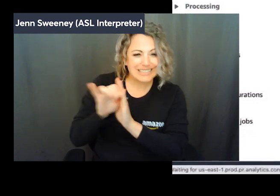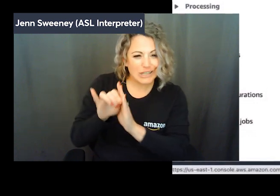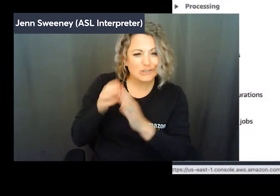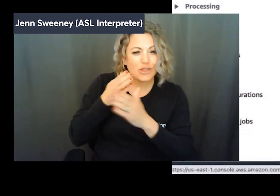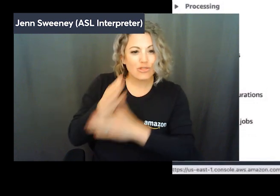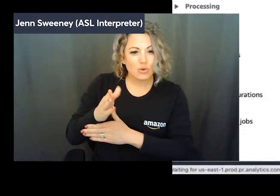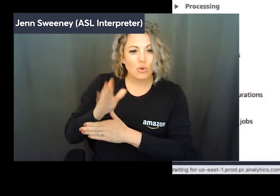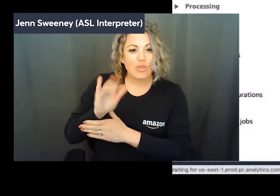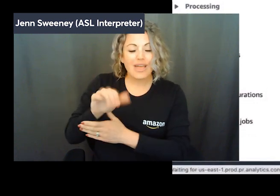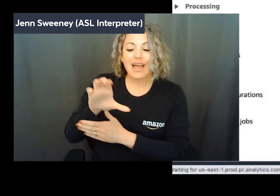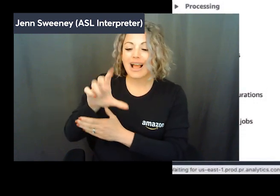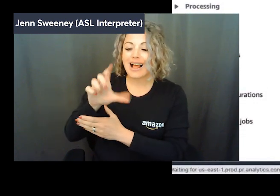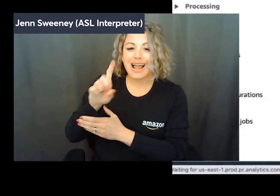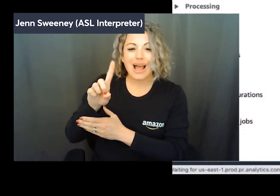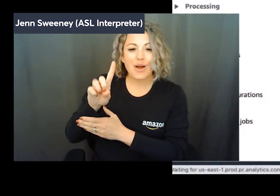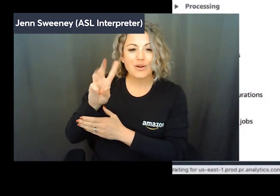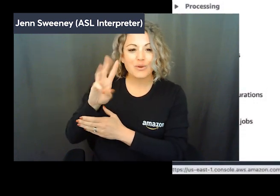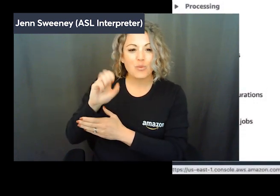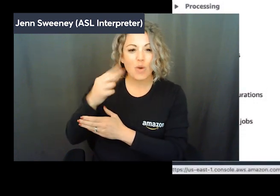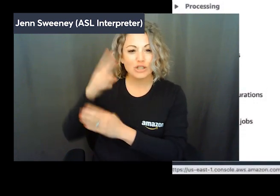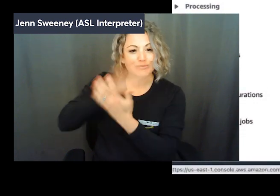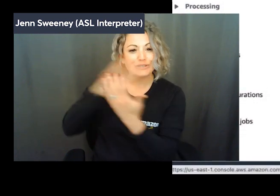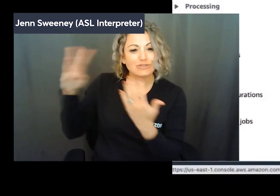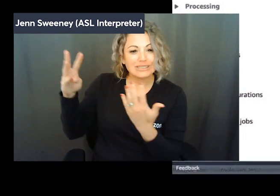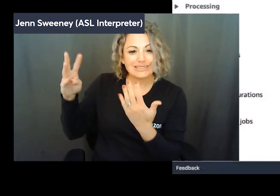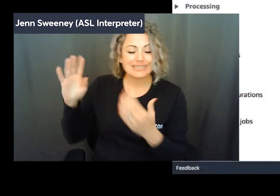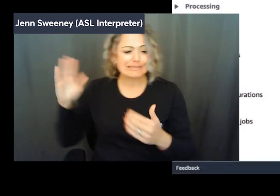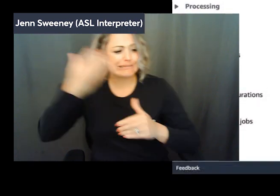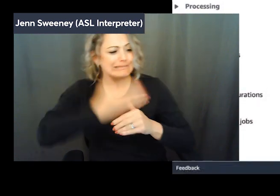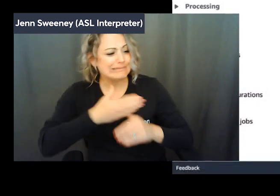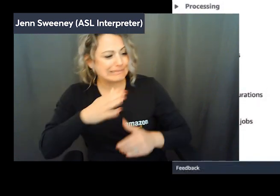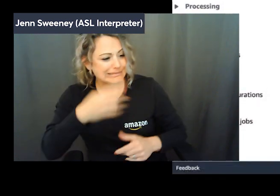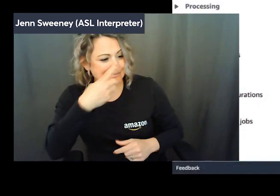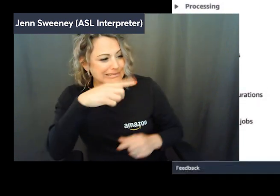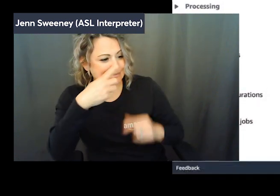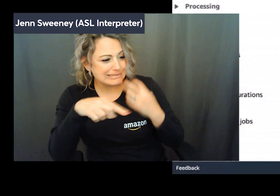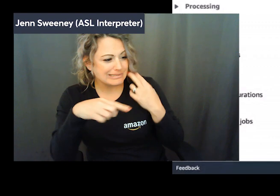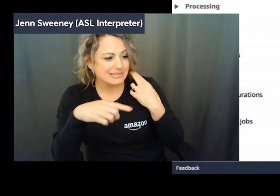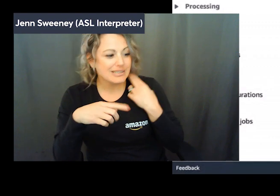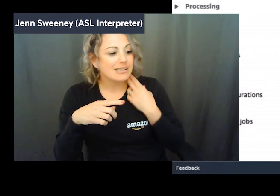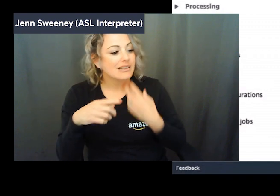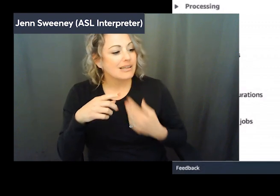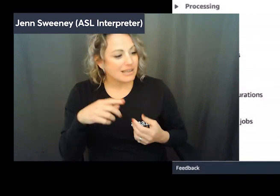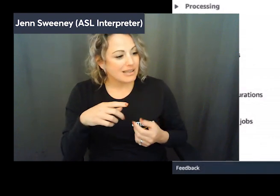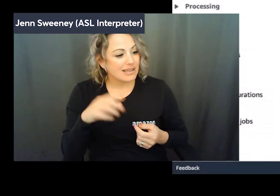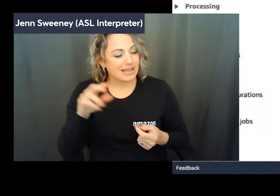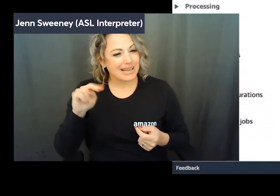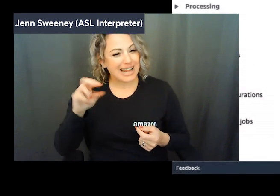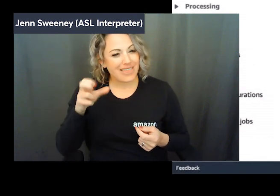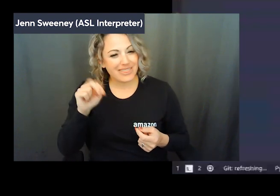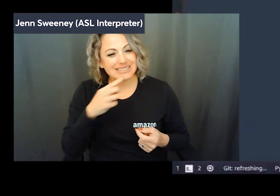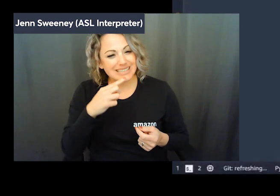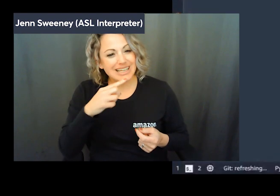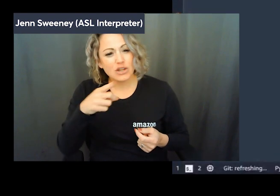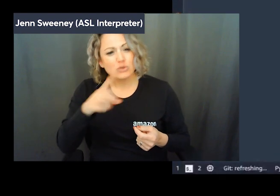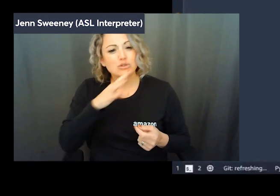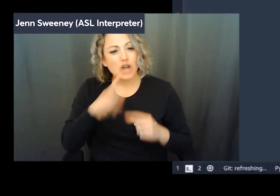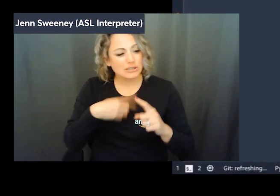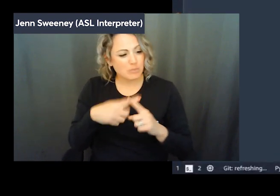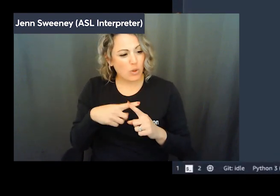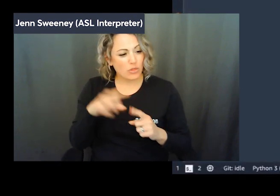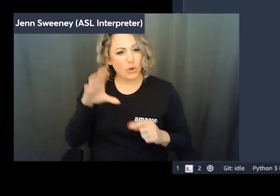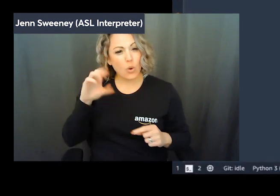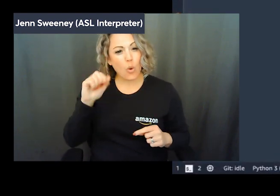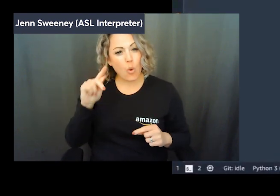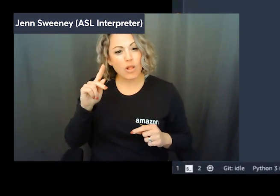your CloudWatch metrics here. So if you have if I could interrupt for a second, Rashad talked earlier about the cold starts.